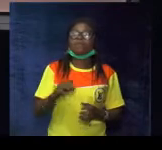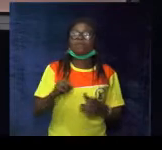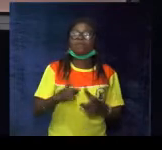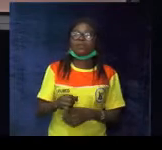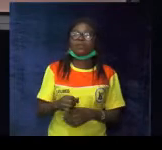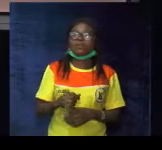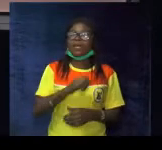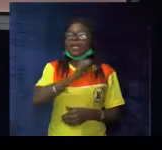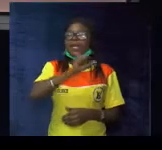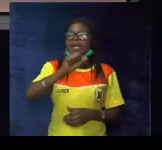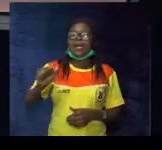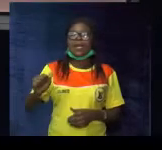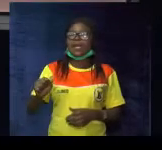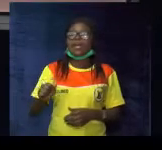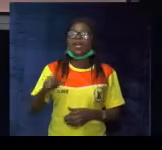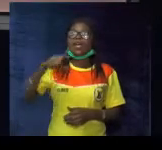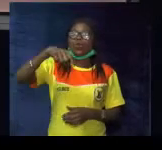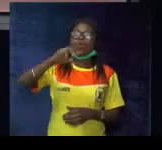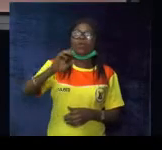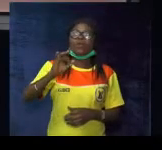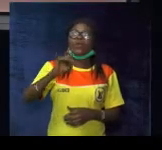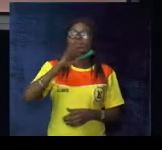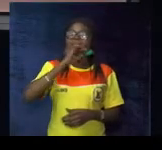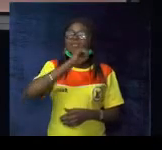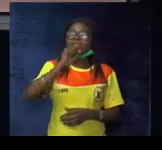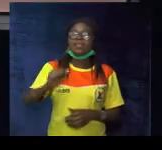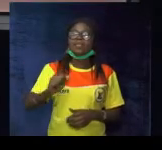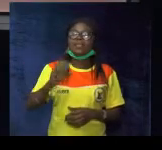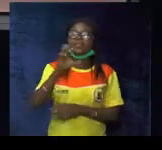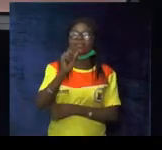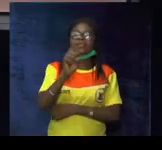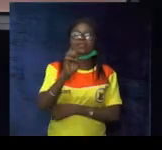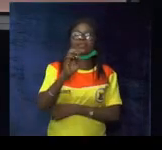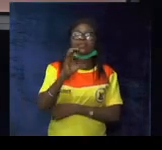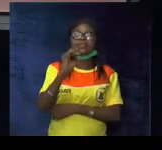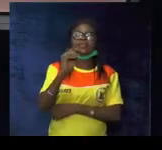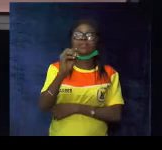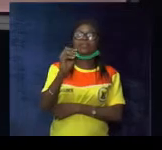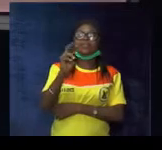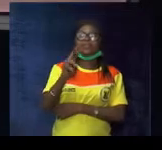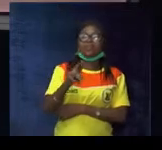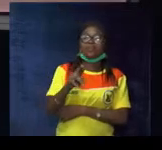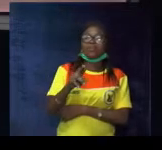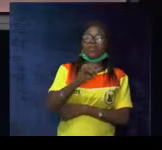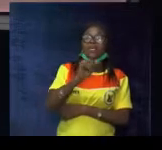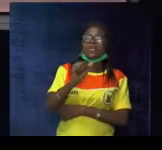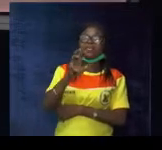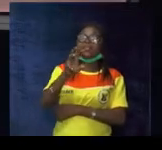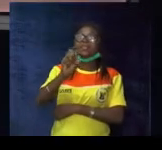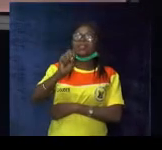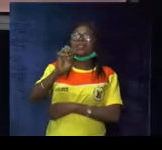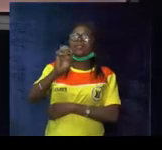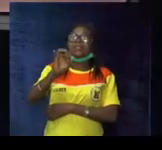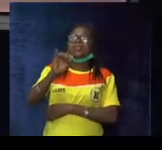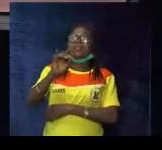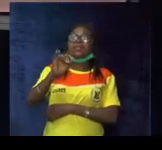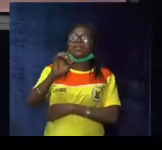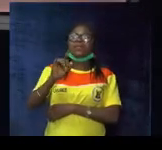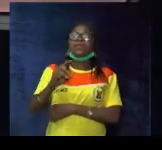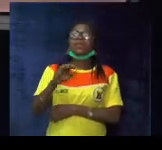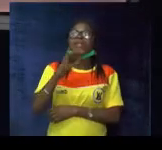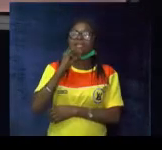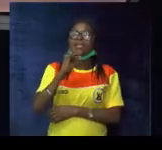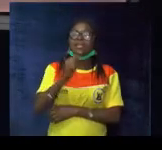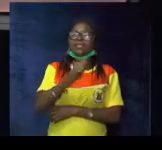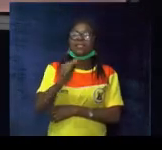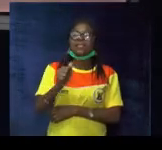it as your answer. The first statement says, a quadrant is a sector. Second one says, a semicircle is a segment.